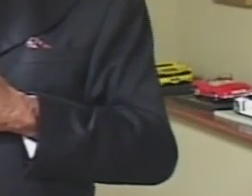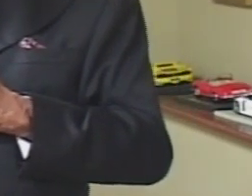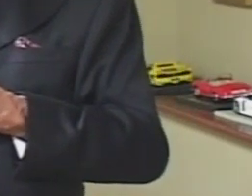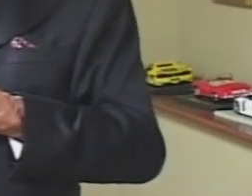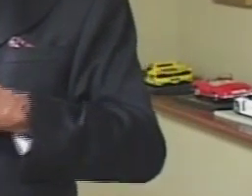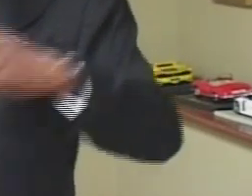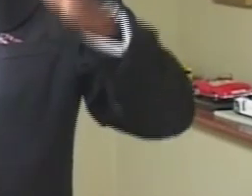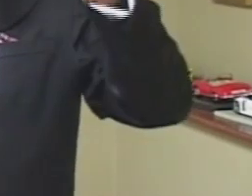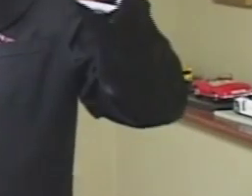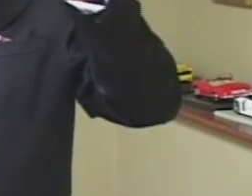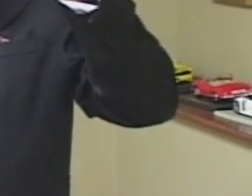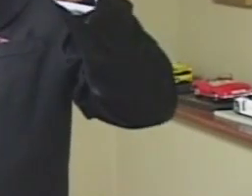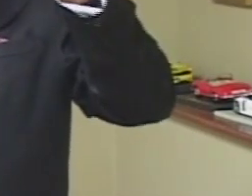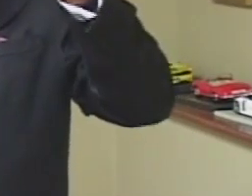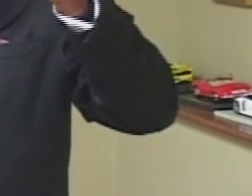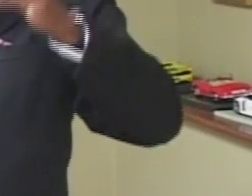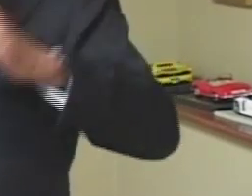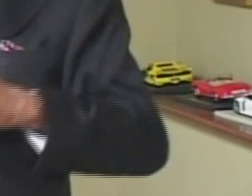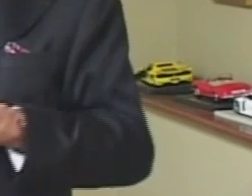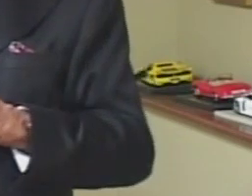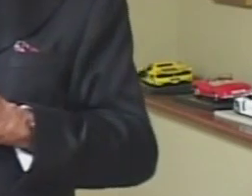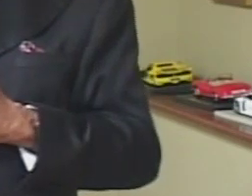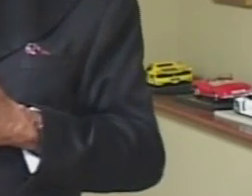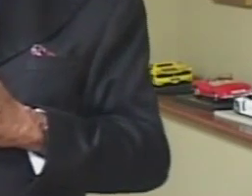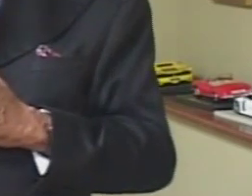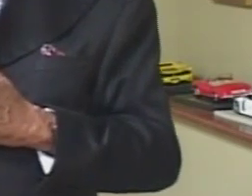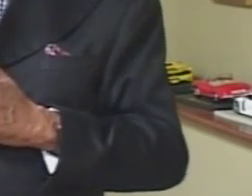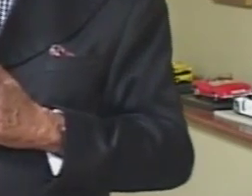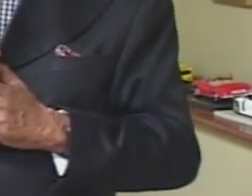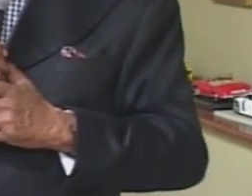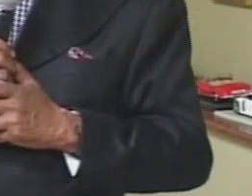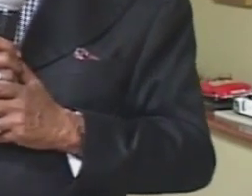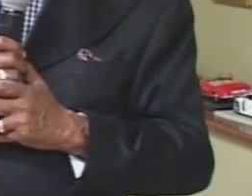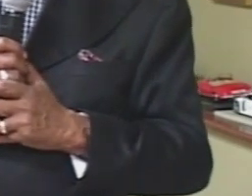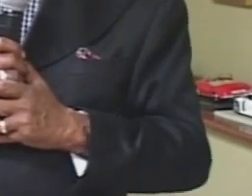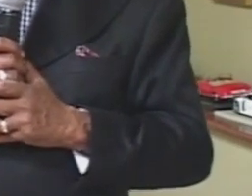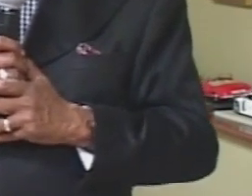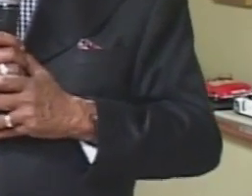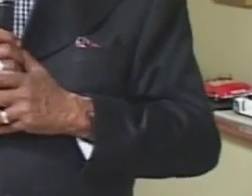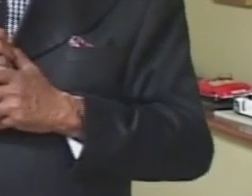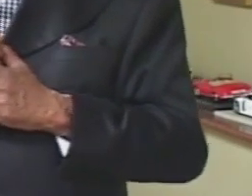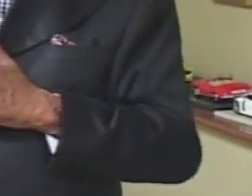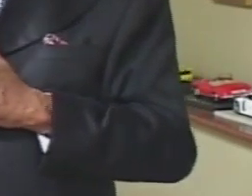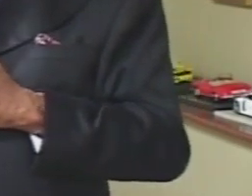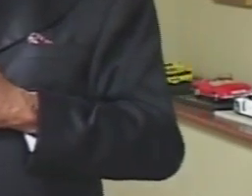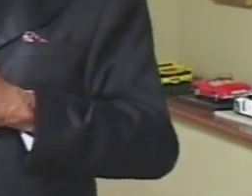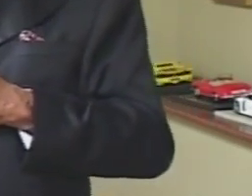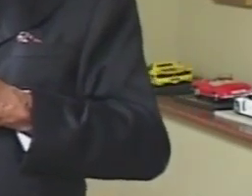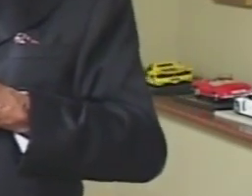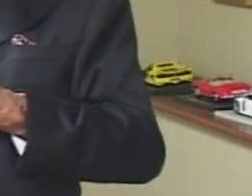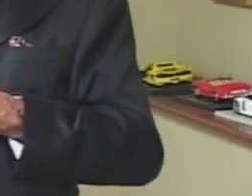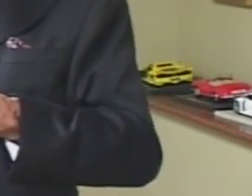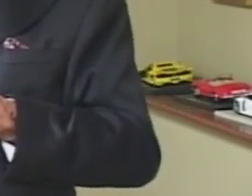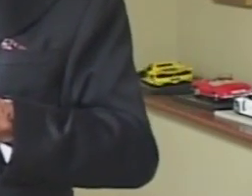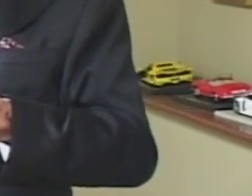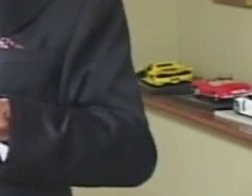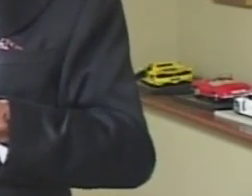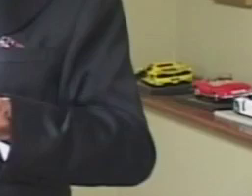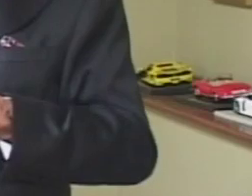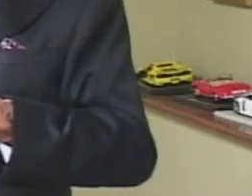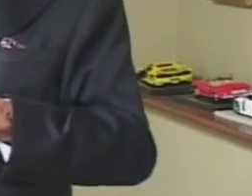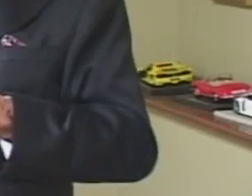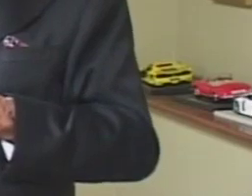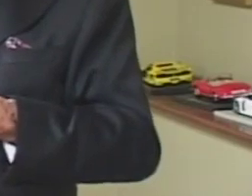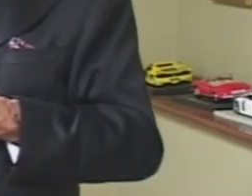you. And I want to say thank you so much for those of you who have supported us with your love gifts. May